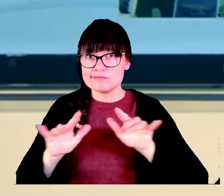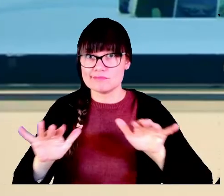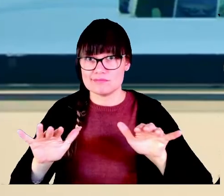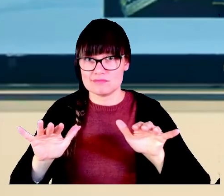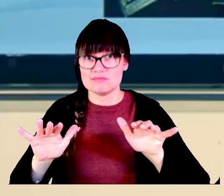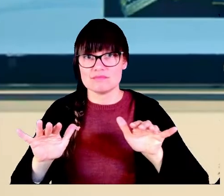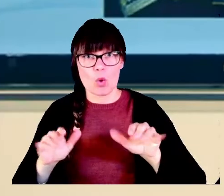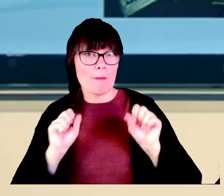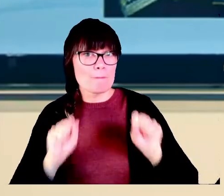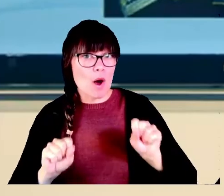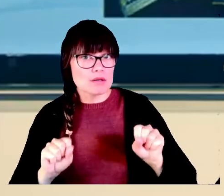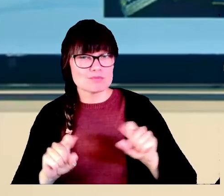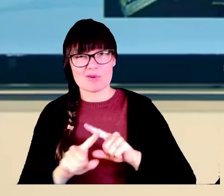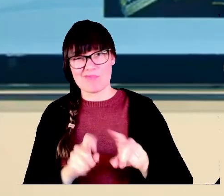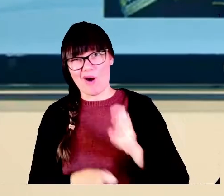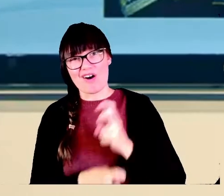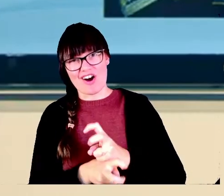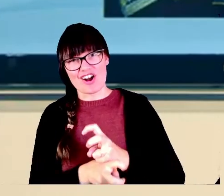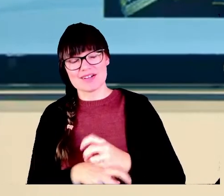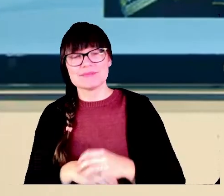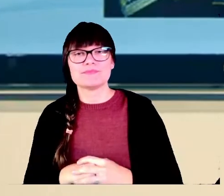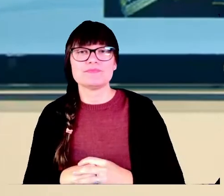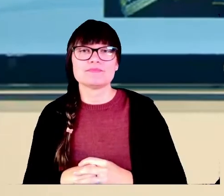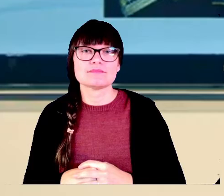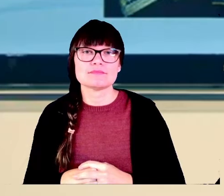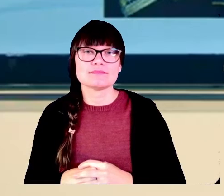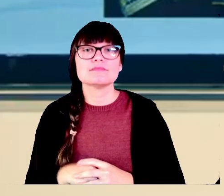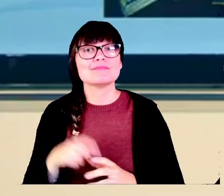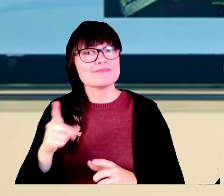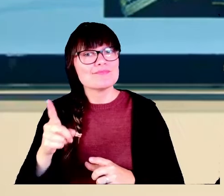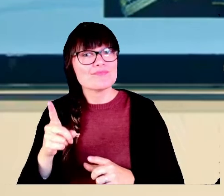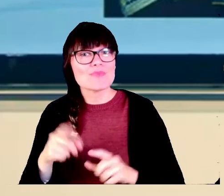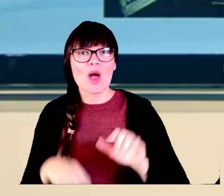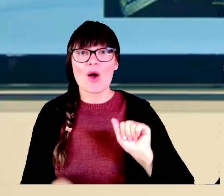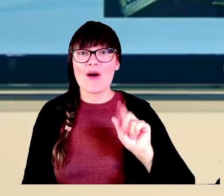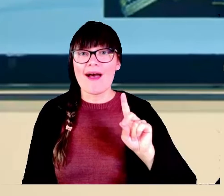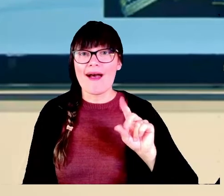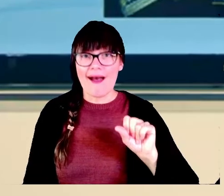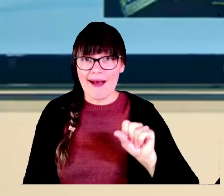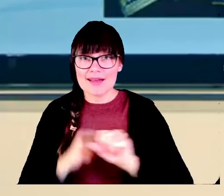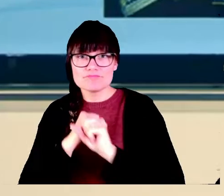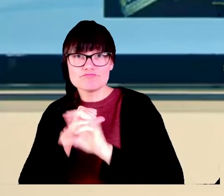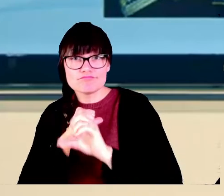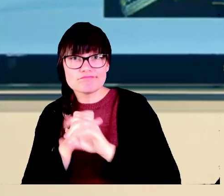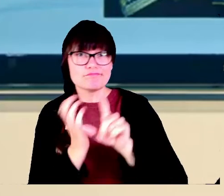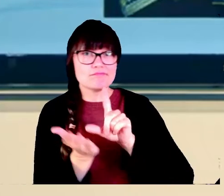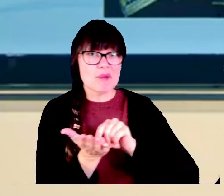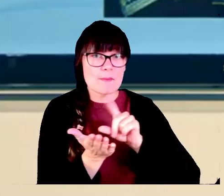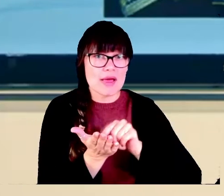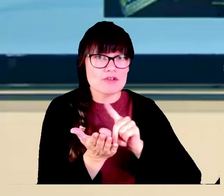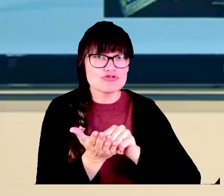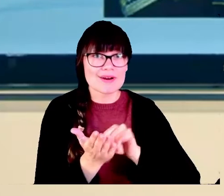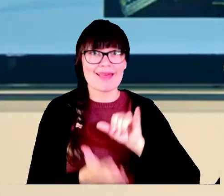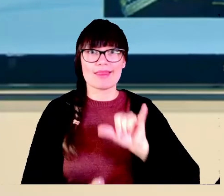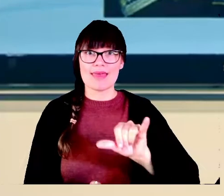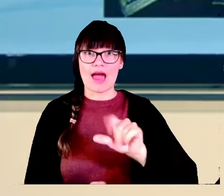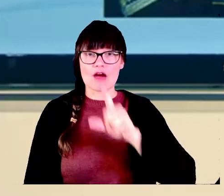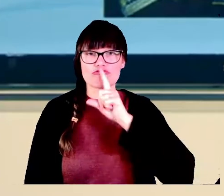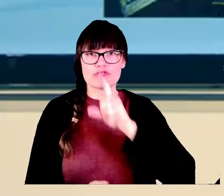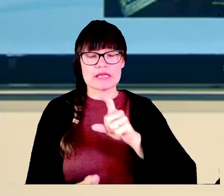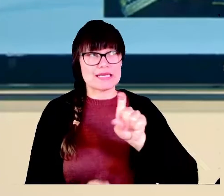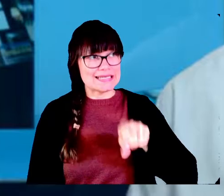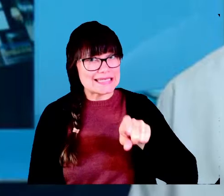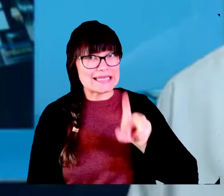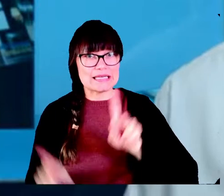more difficult to accomplish. Now, ads, publications, those are the places that really need people in